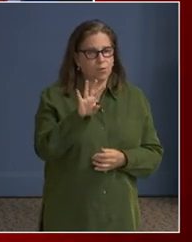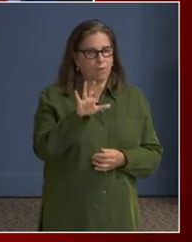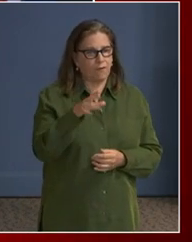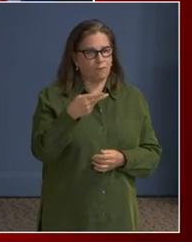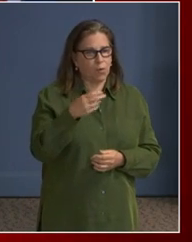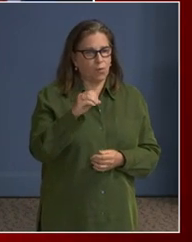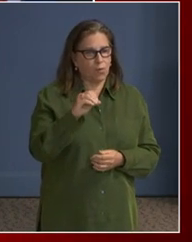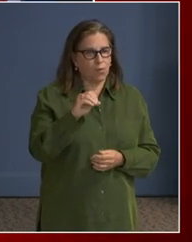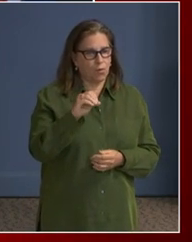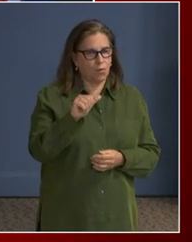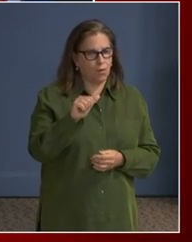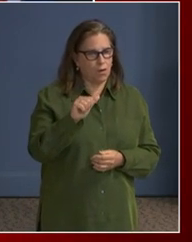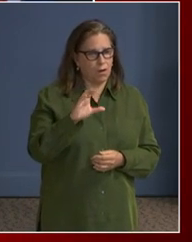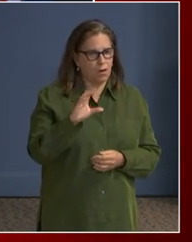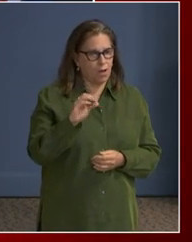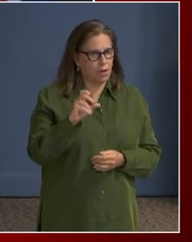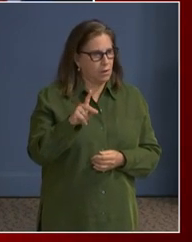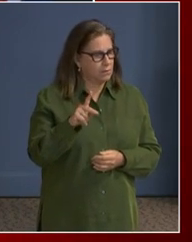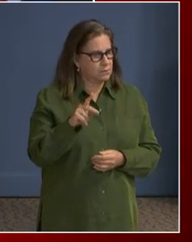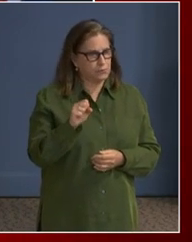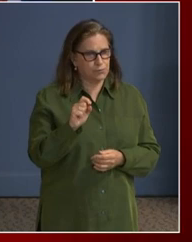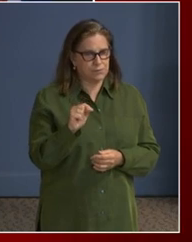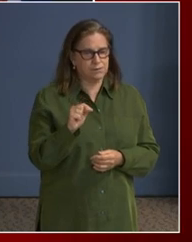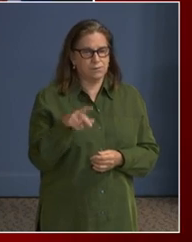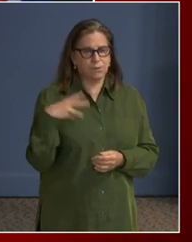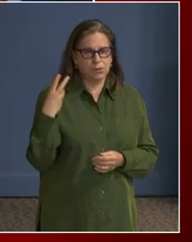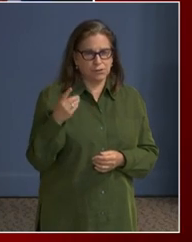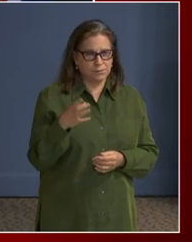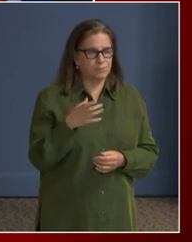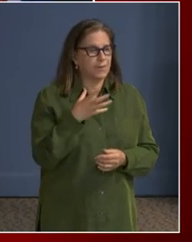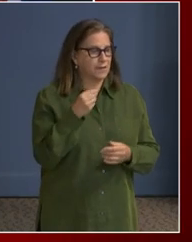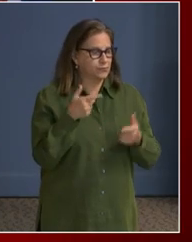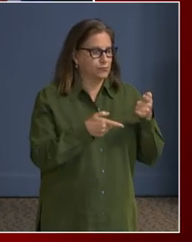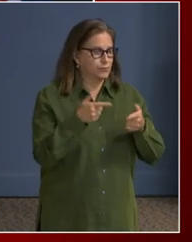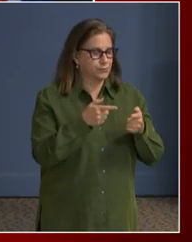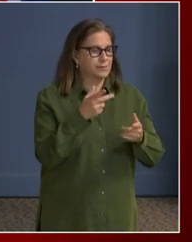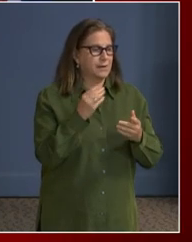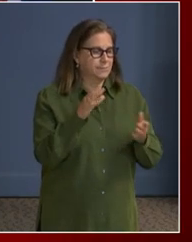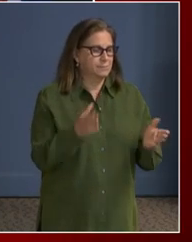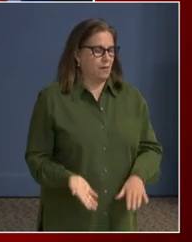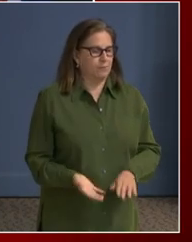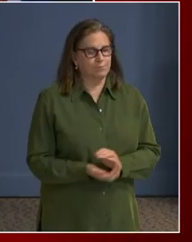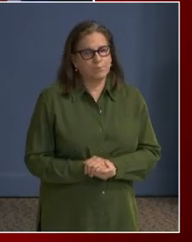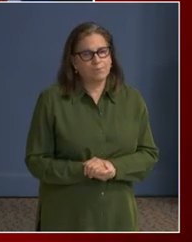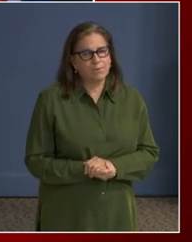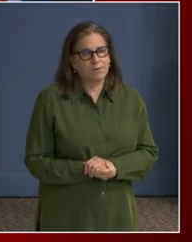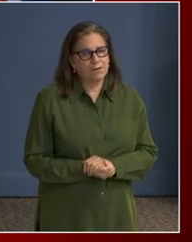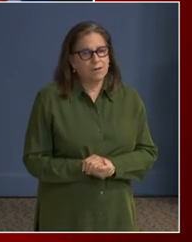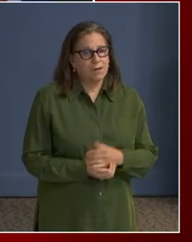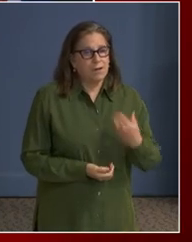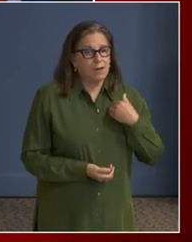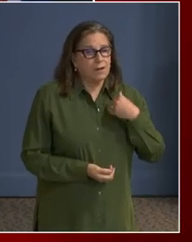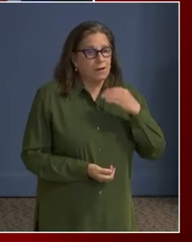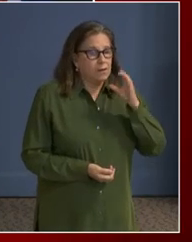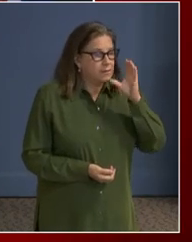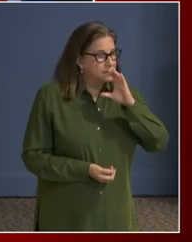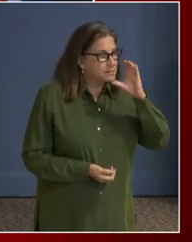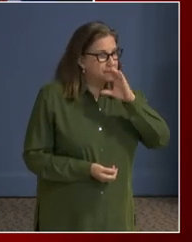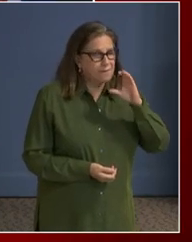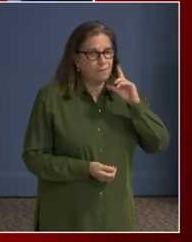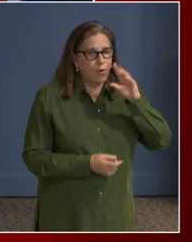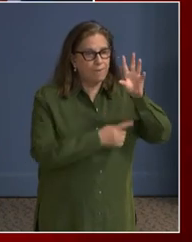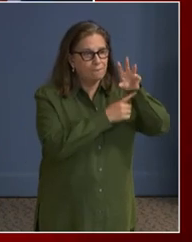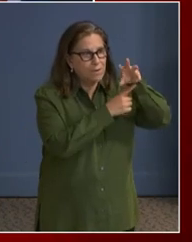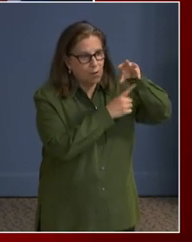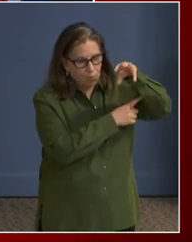D.C. Was shot and killed. We are up there today looking for video in that case. If we have valuable